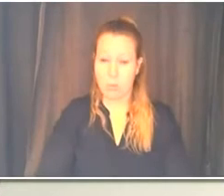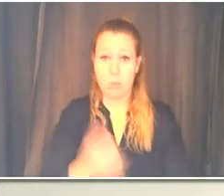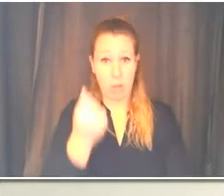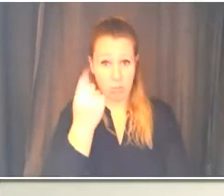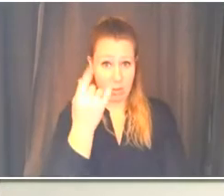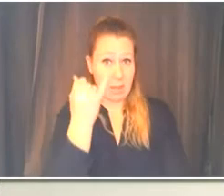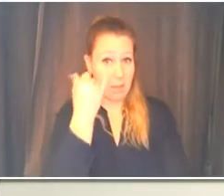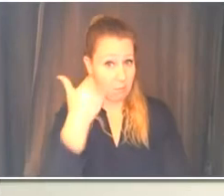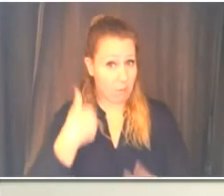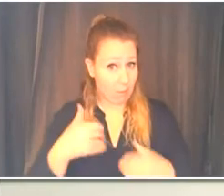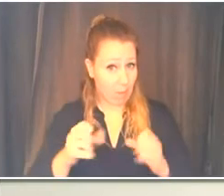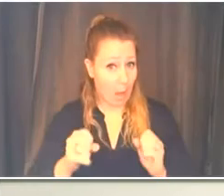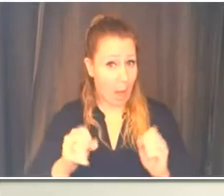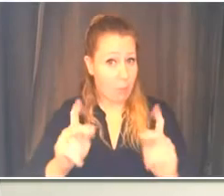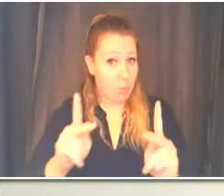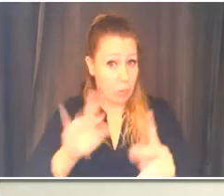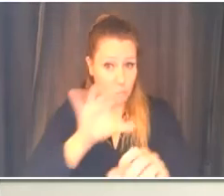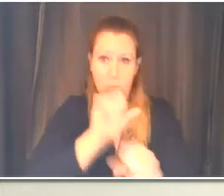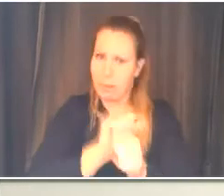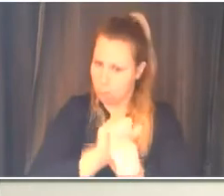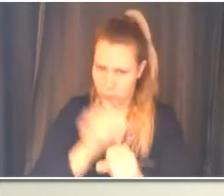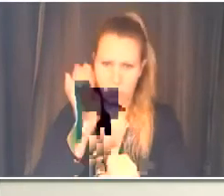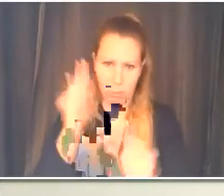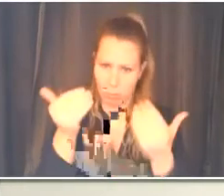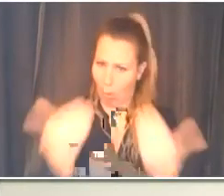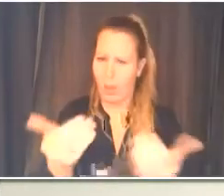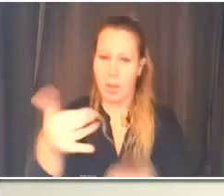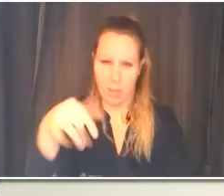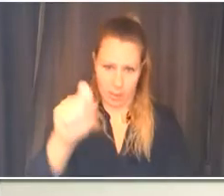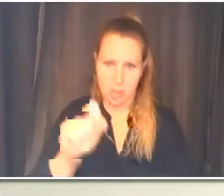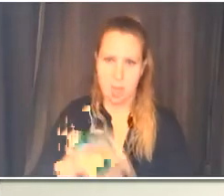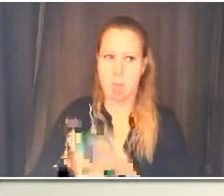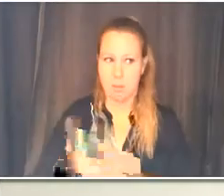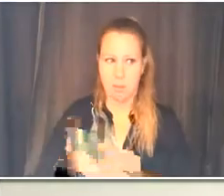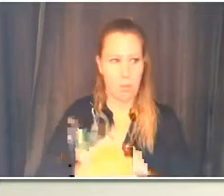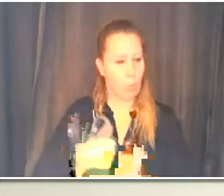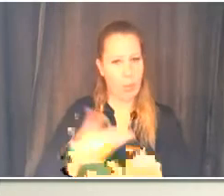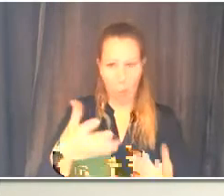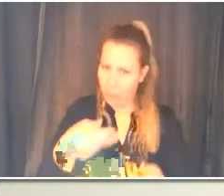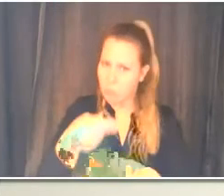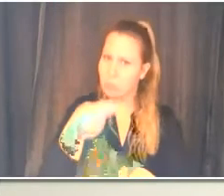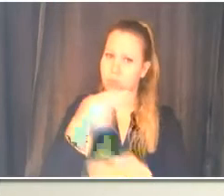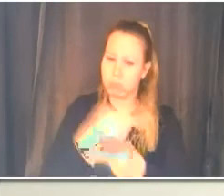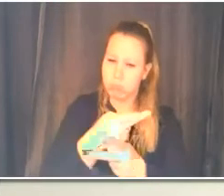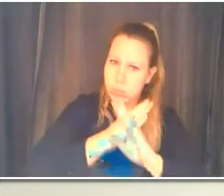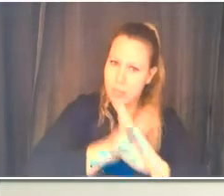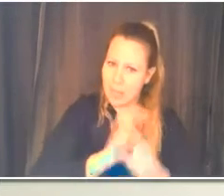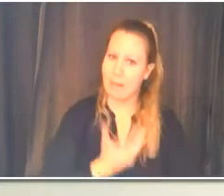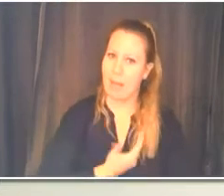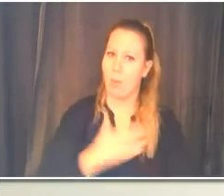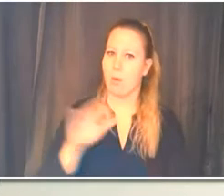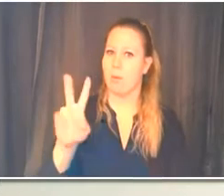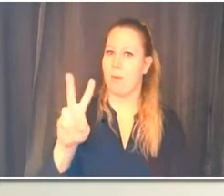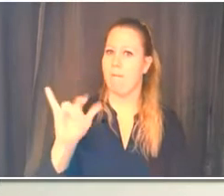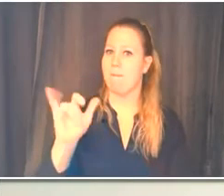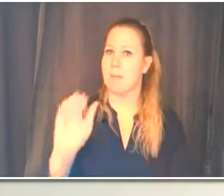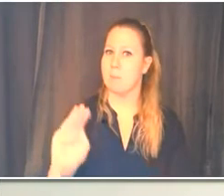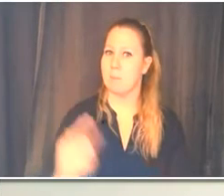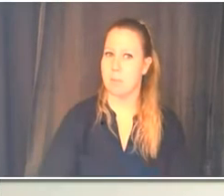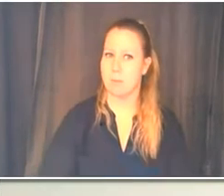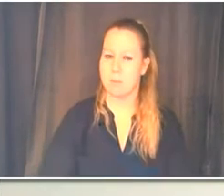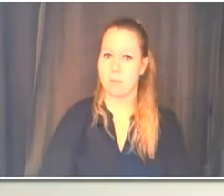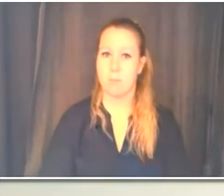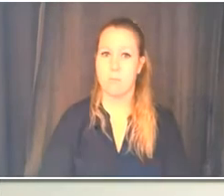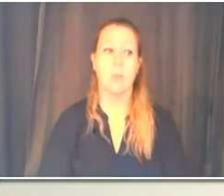to how your Workforce has been impacted by this and how it's impacted your ability to potentially do the job that you would